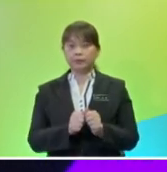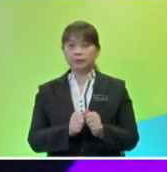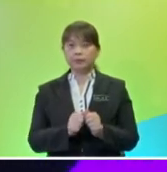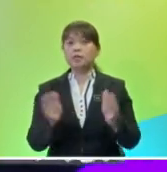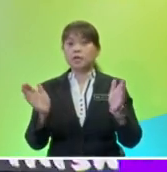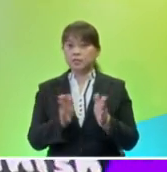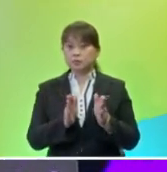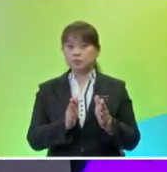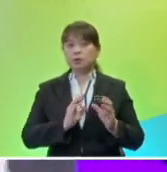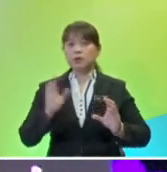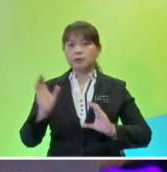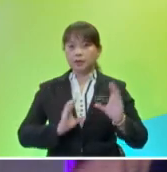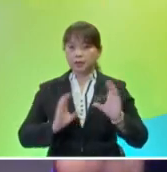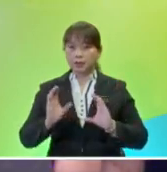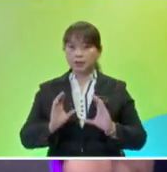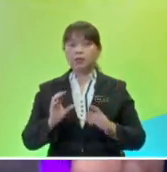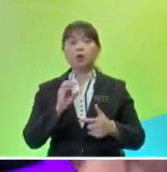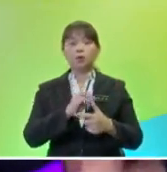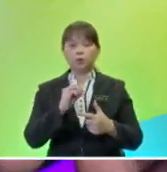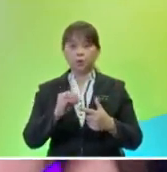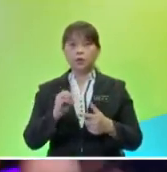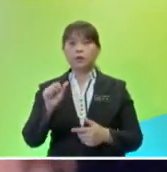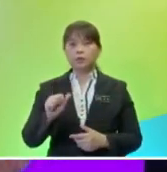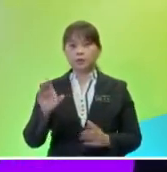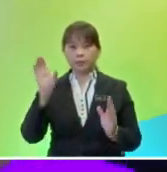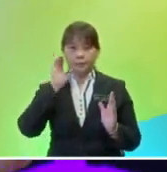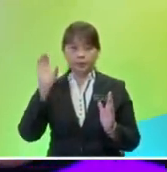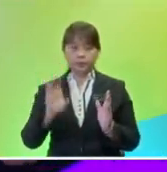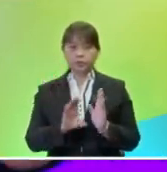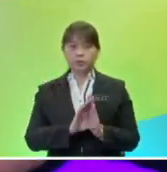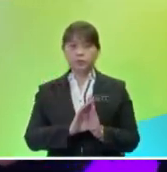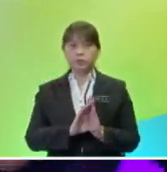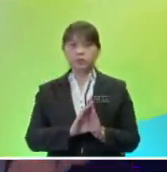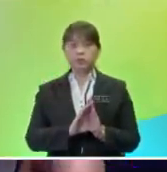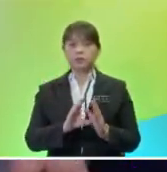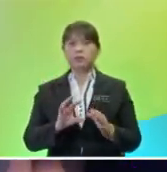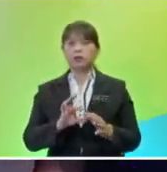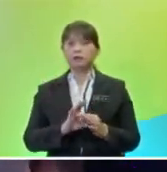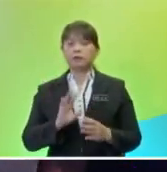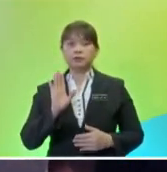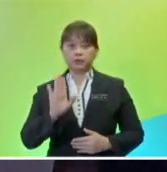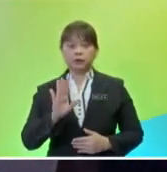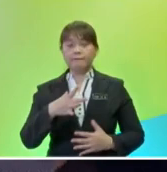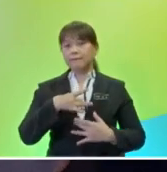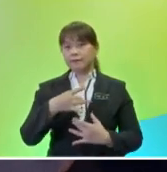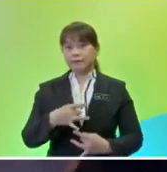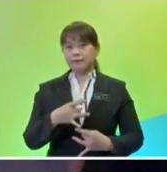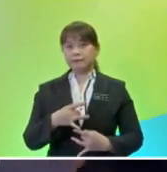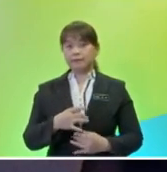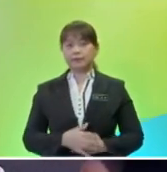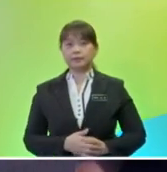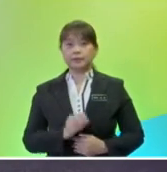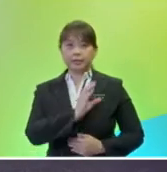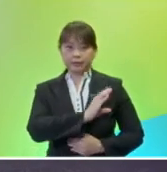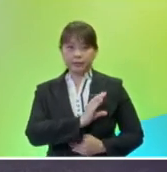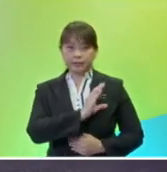cars or a picture of your favorite character. It can be just a picture. As long as you attach